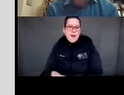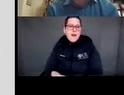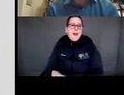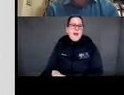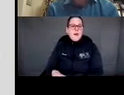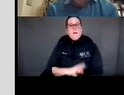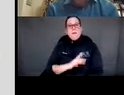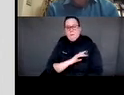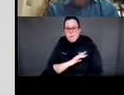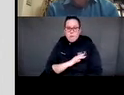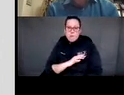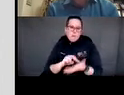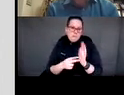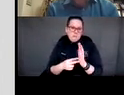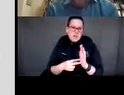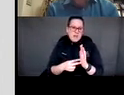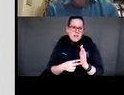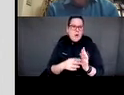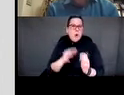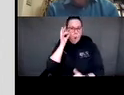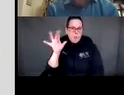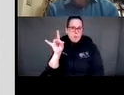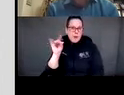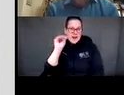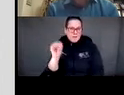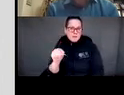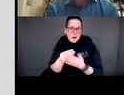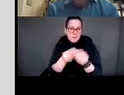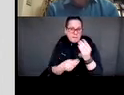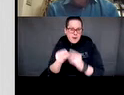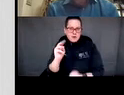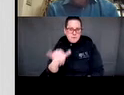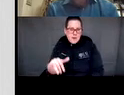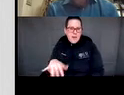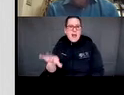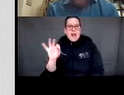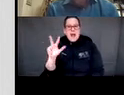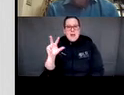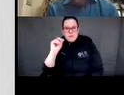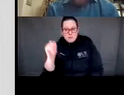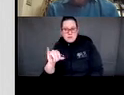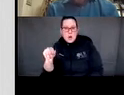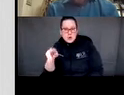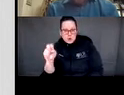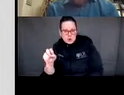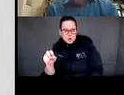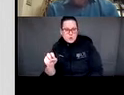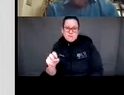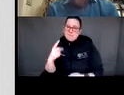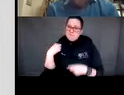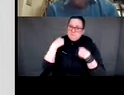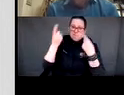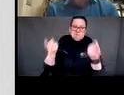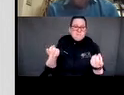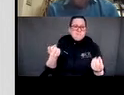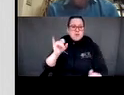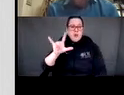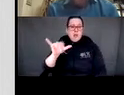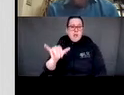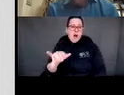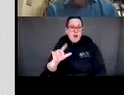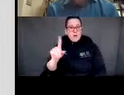to almost 80% of budget in May, around 93% in June, and we've actually been around 100% since that time